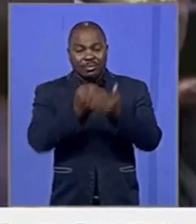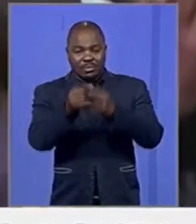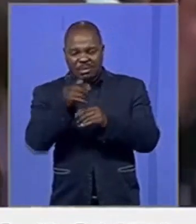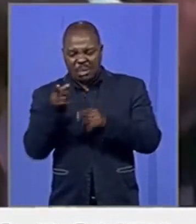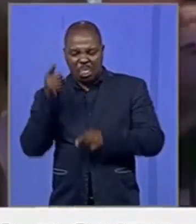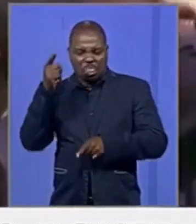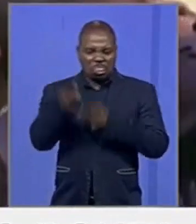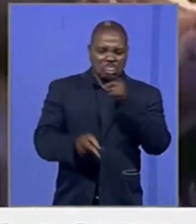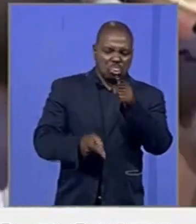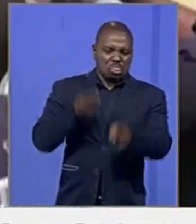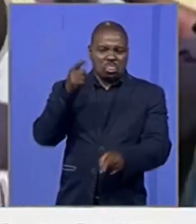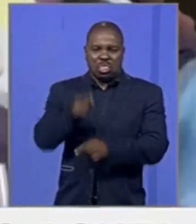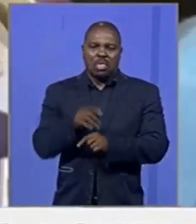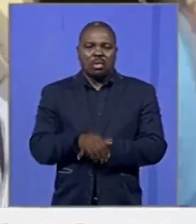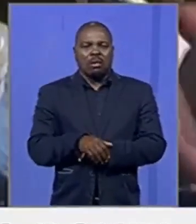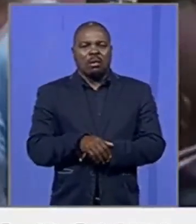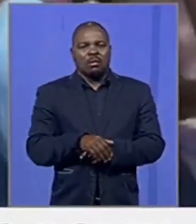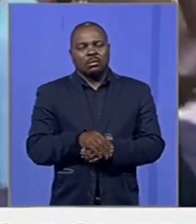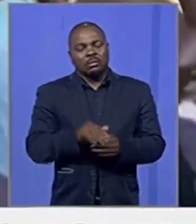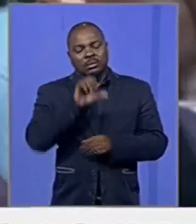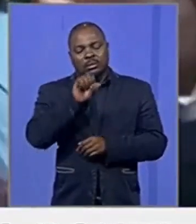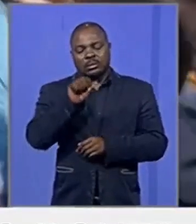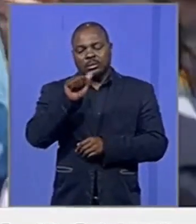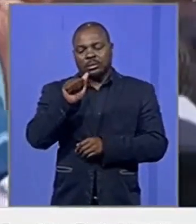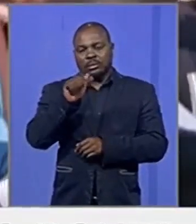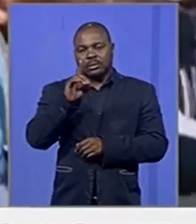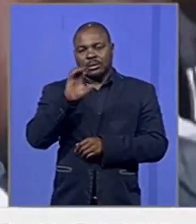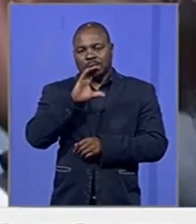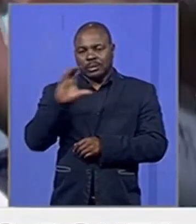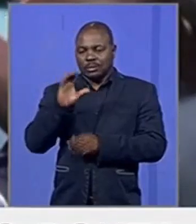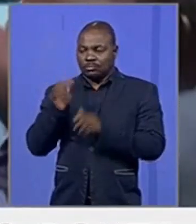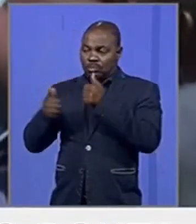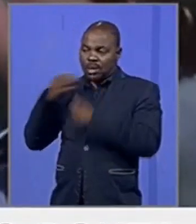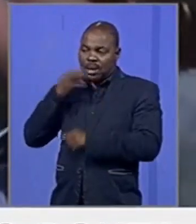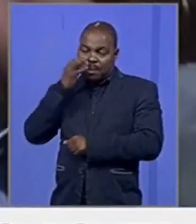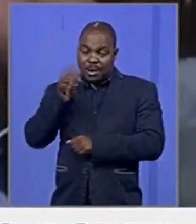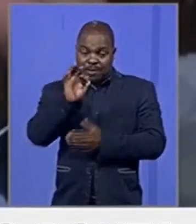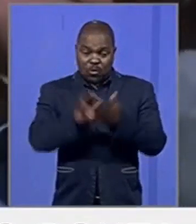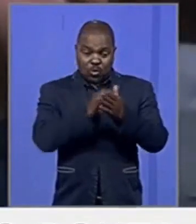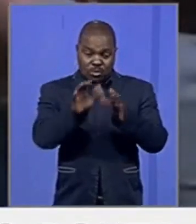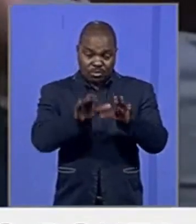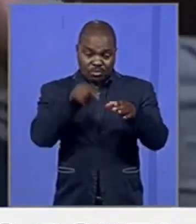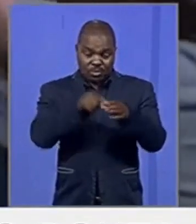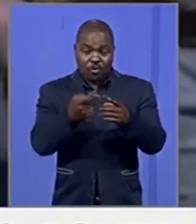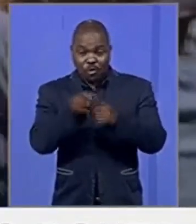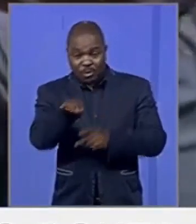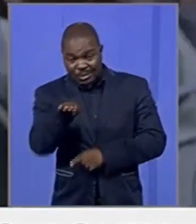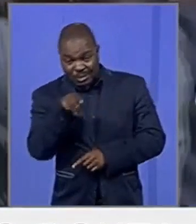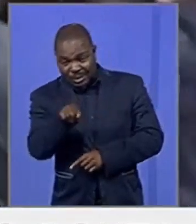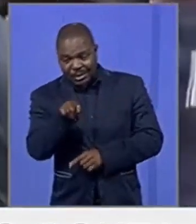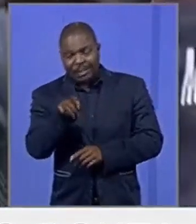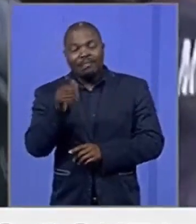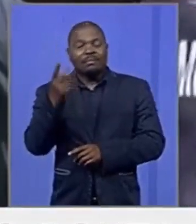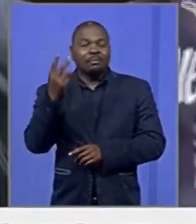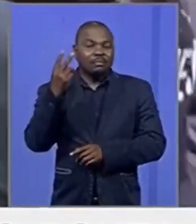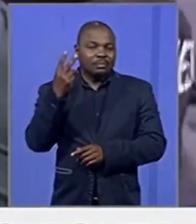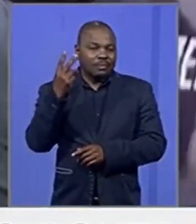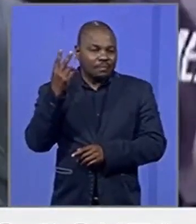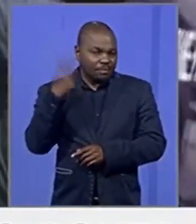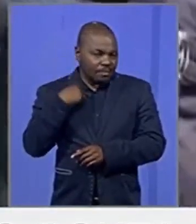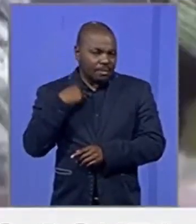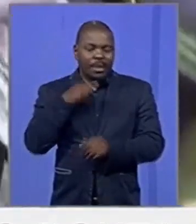nageng yeo. Bahlankedi phetiši ba SADC ba re go palelwa ga komishini ya dikgetho ka Zimbabwe go tliša dipampiri